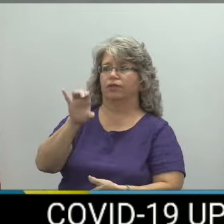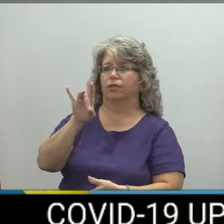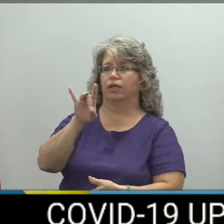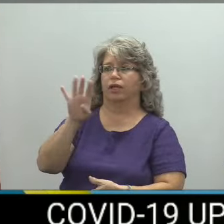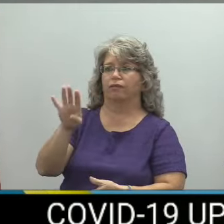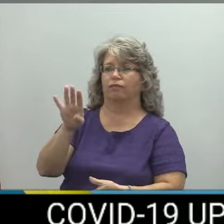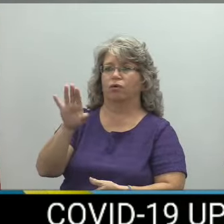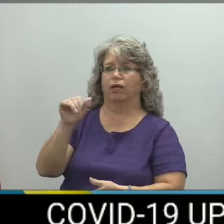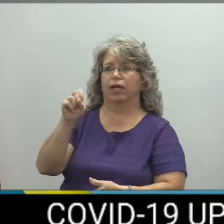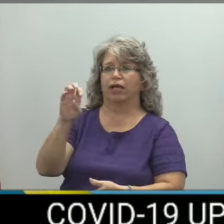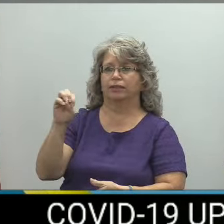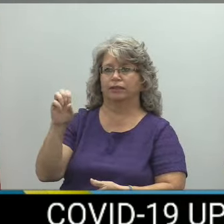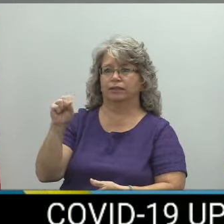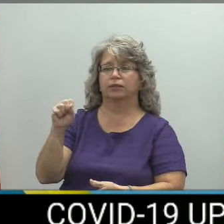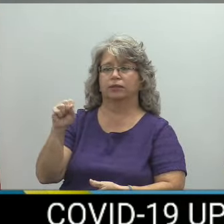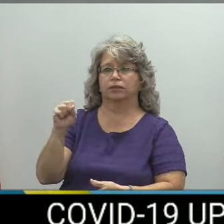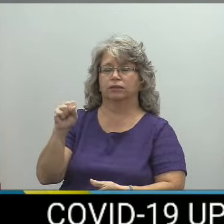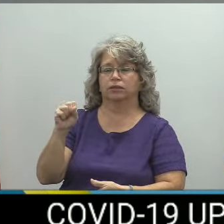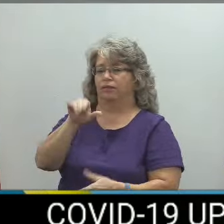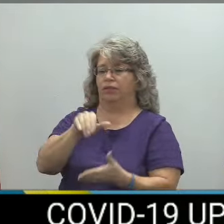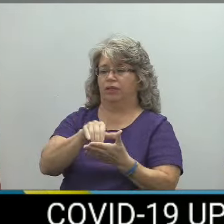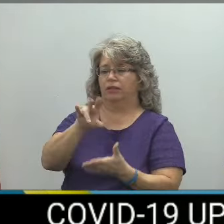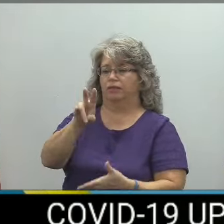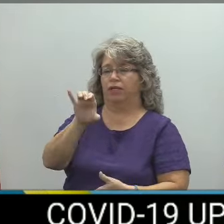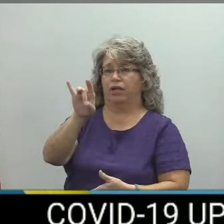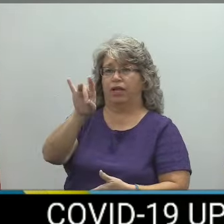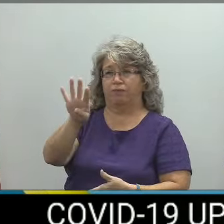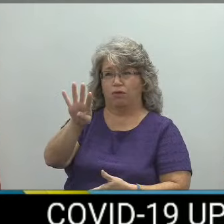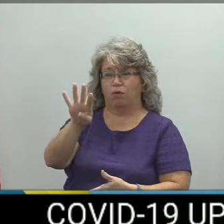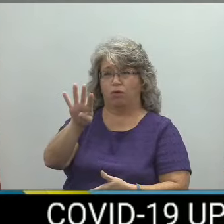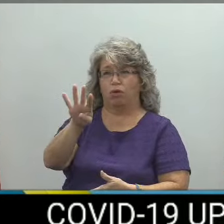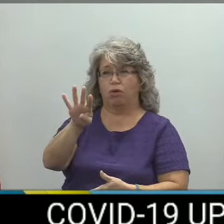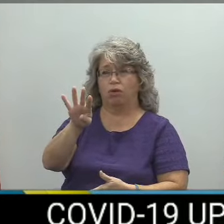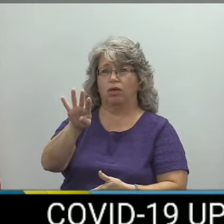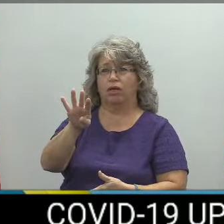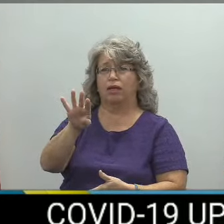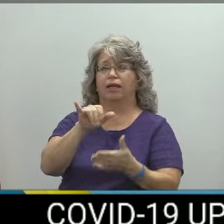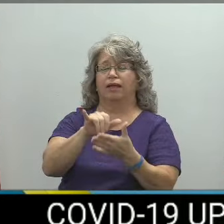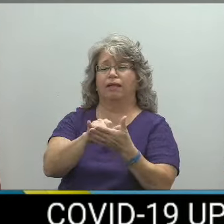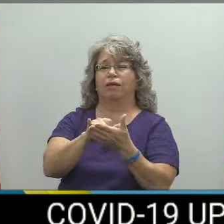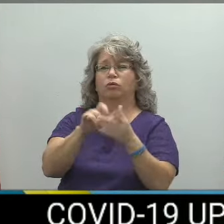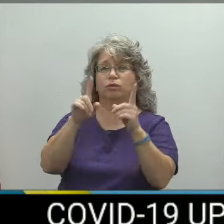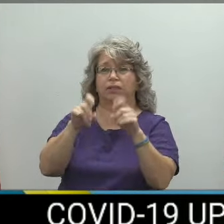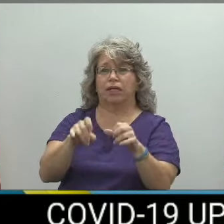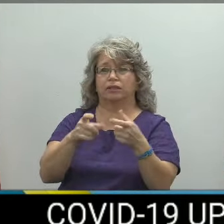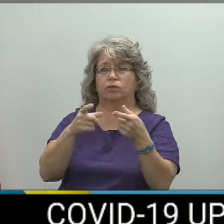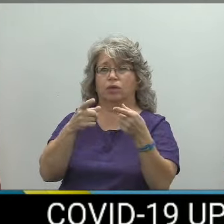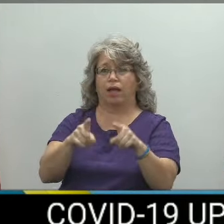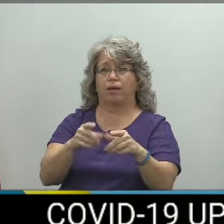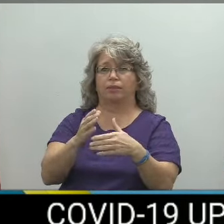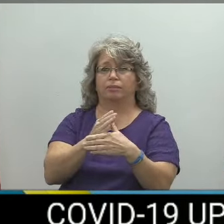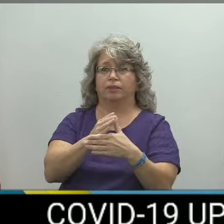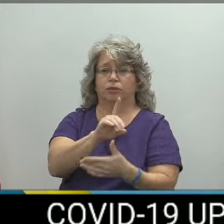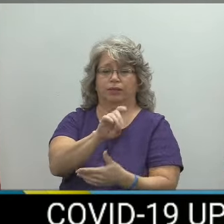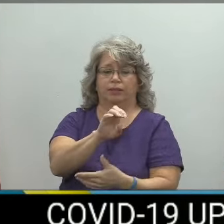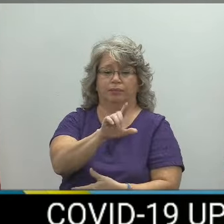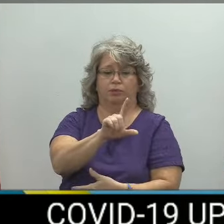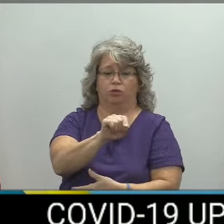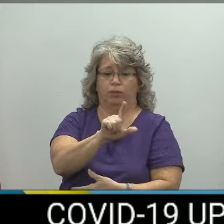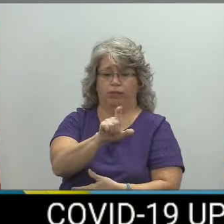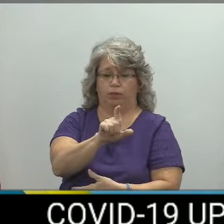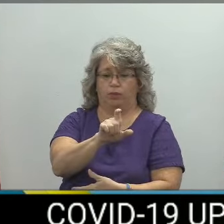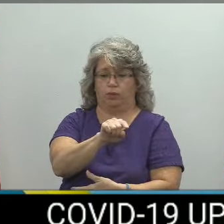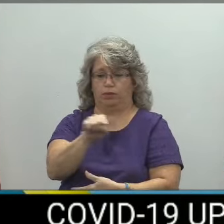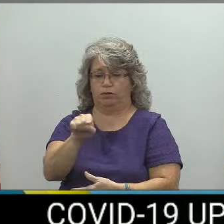7,784 cases that were breakthrough cases in December 2021 through January 2022. What I